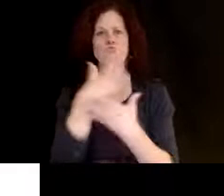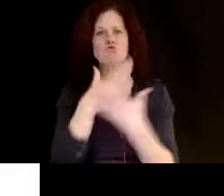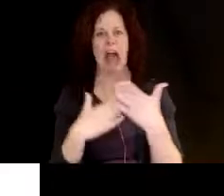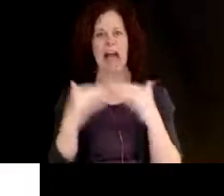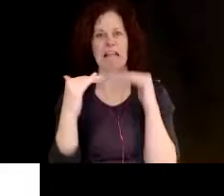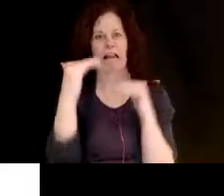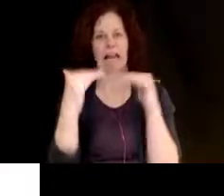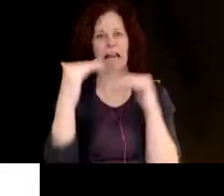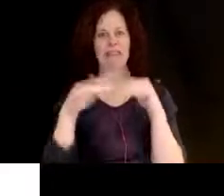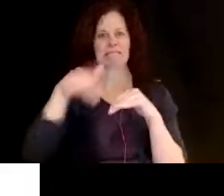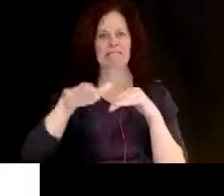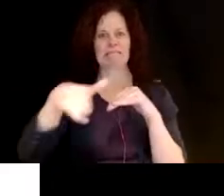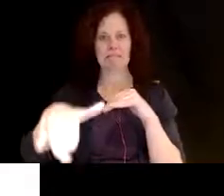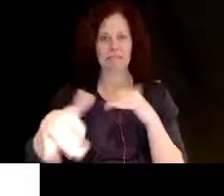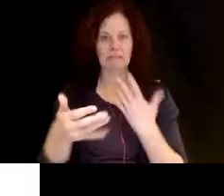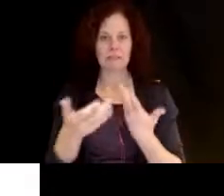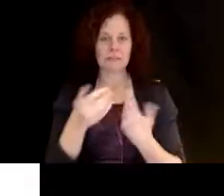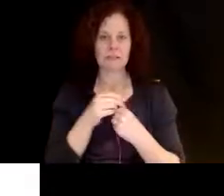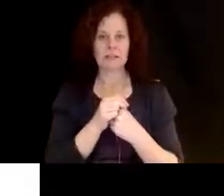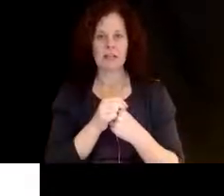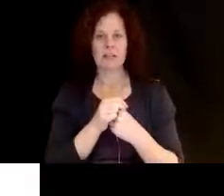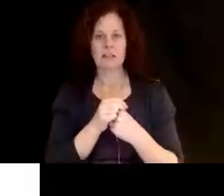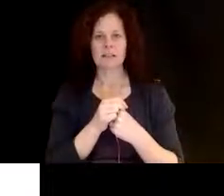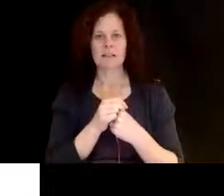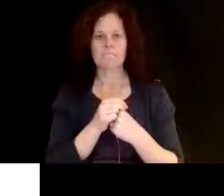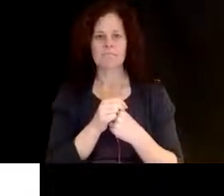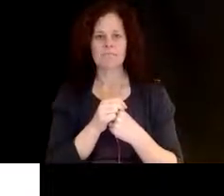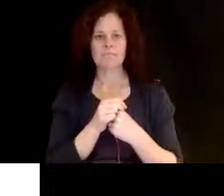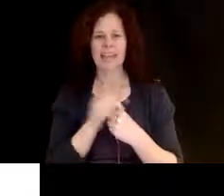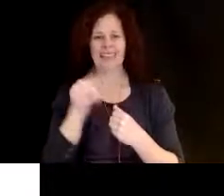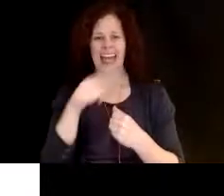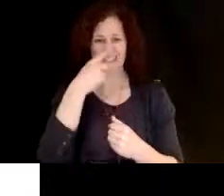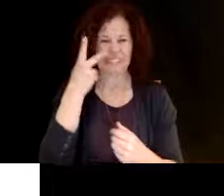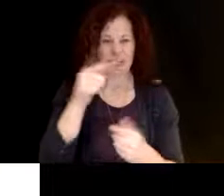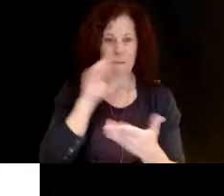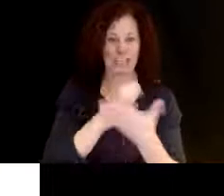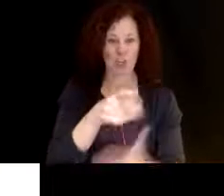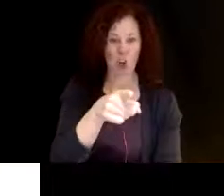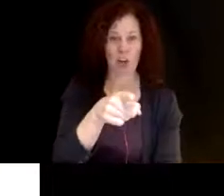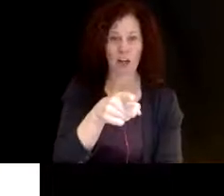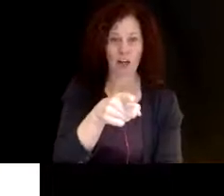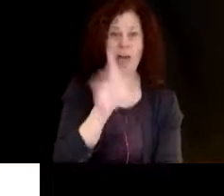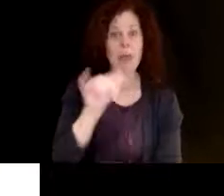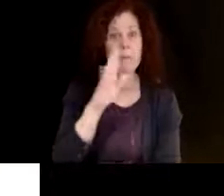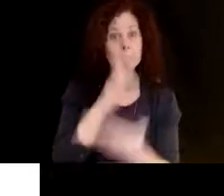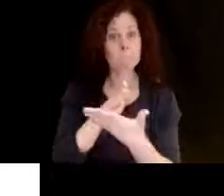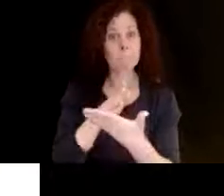are illustrated in the image on this slide, which shows a PACE bus stop that does have sidewalks around it, but those sidewalks appear to be